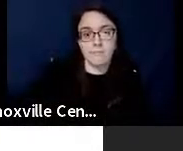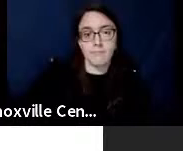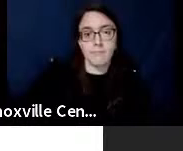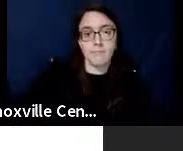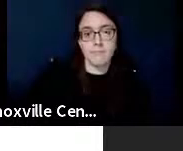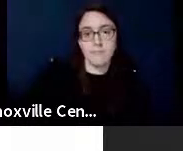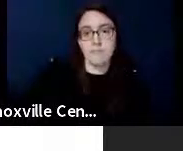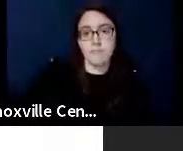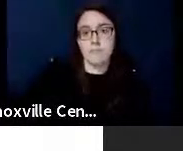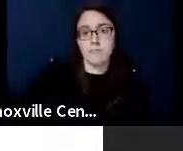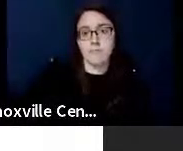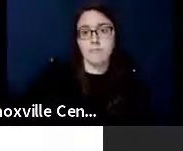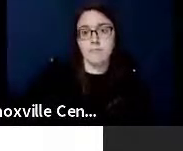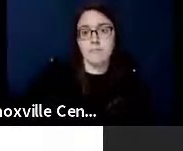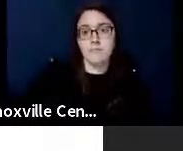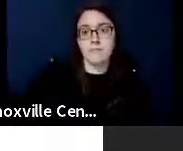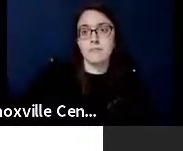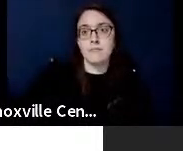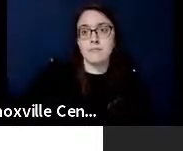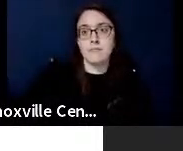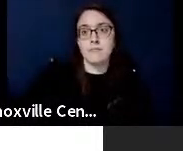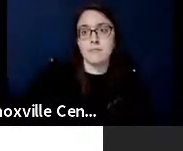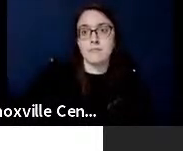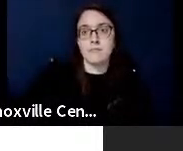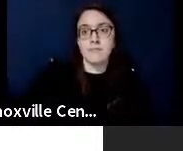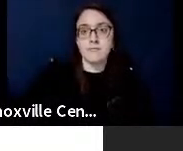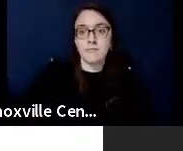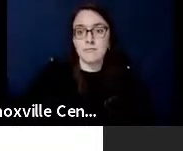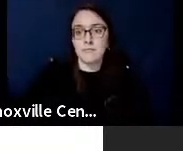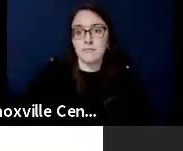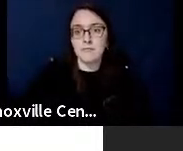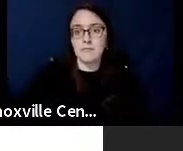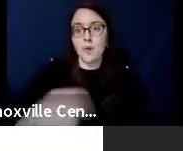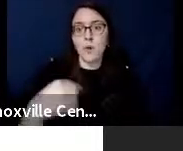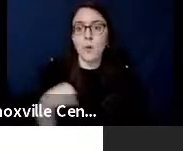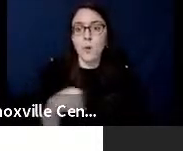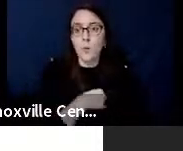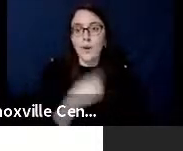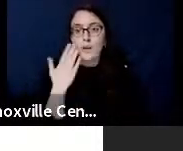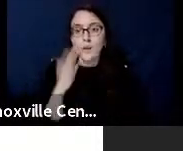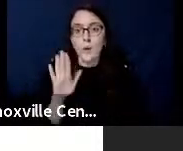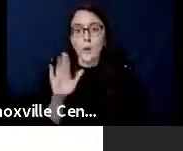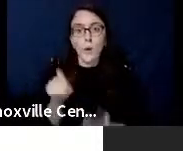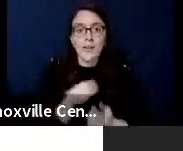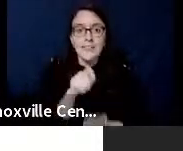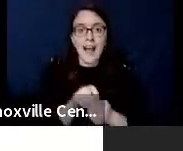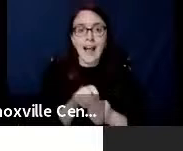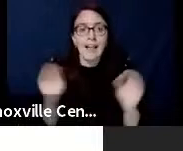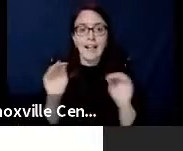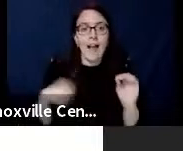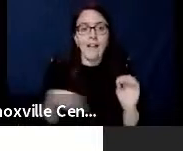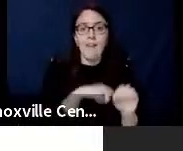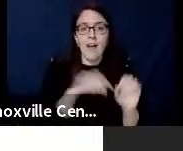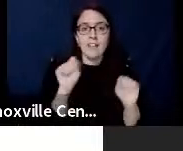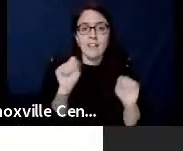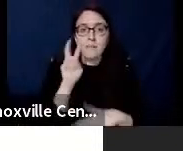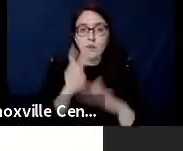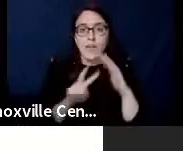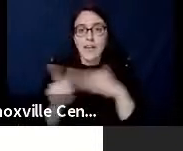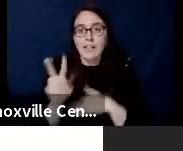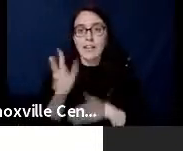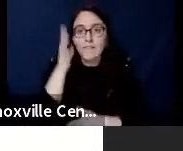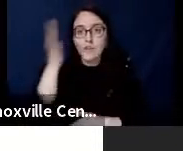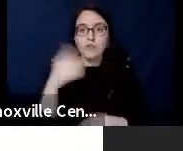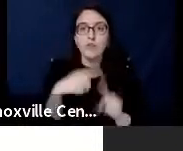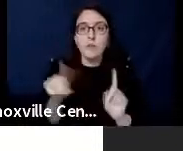these trend lines, we don't know really exactly, none of us can predict the future, but you see November 8th